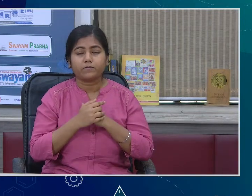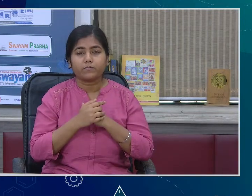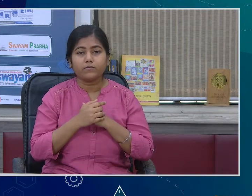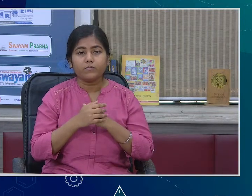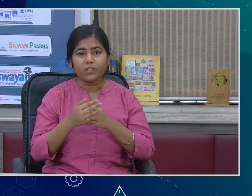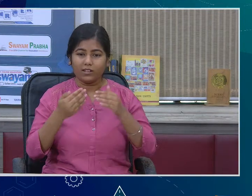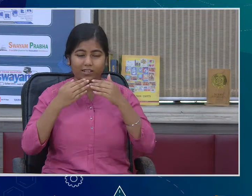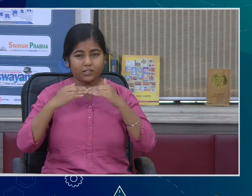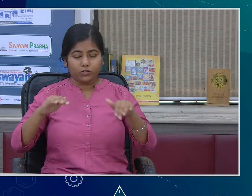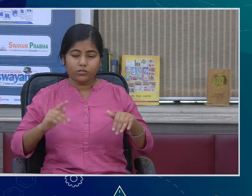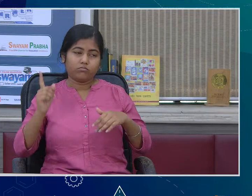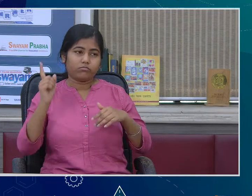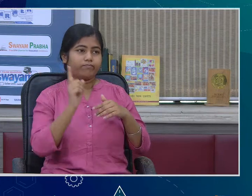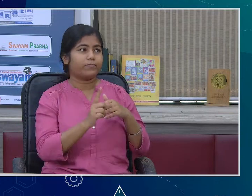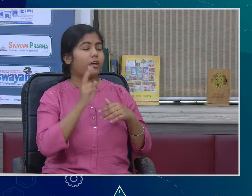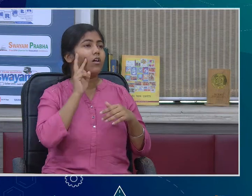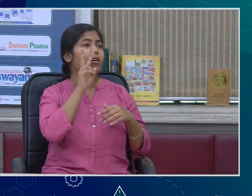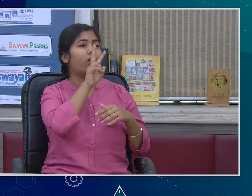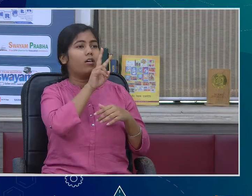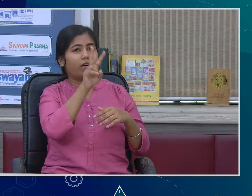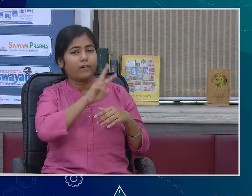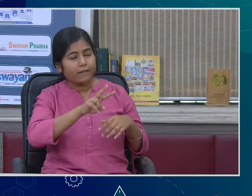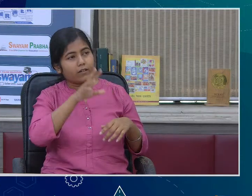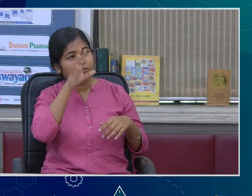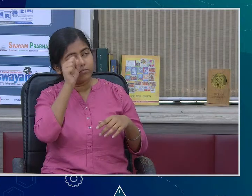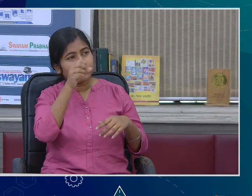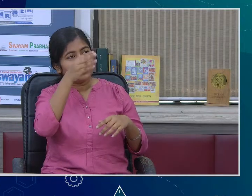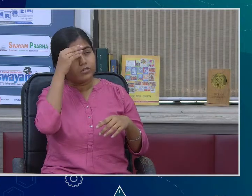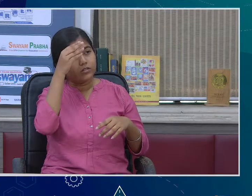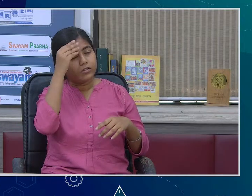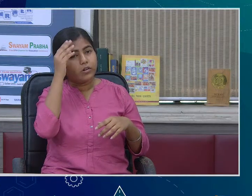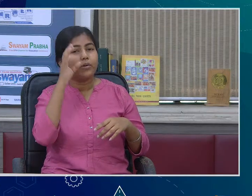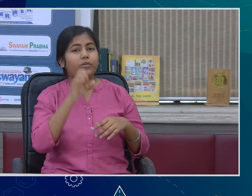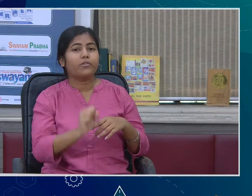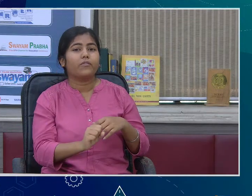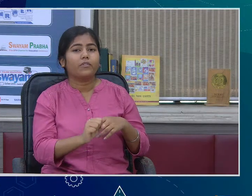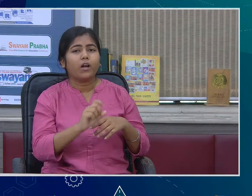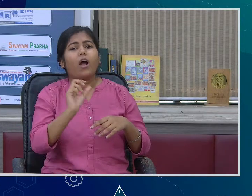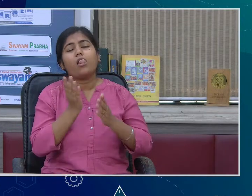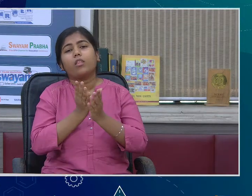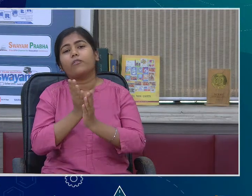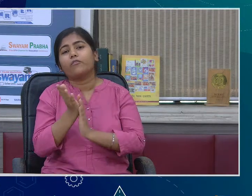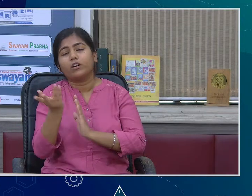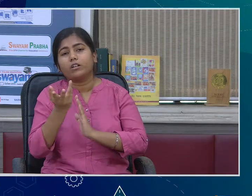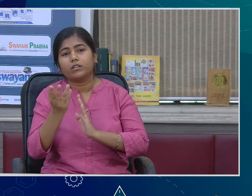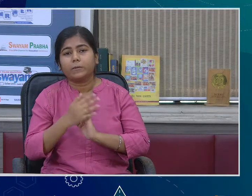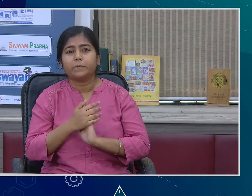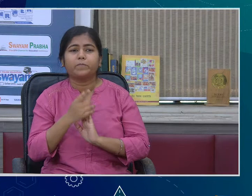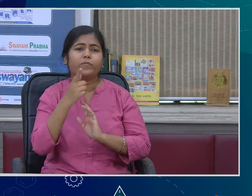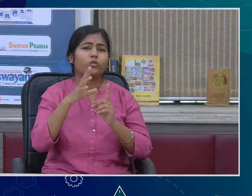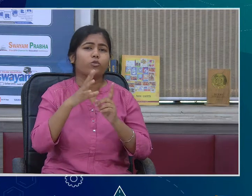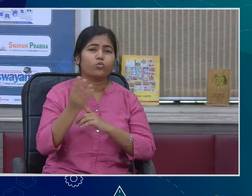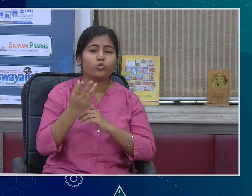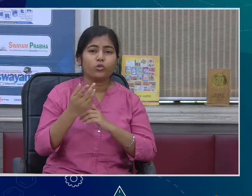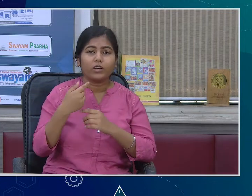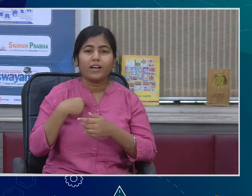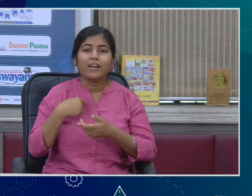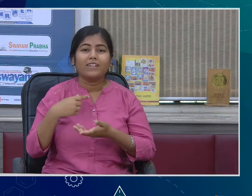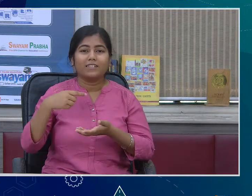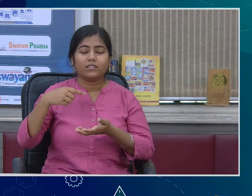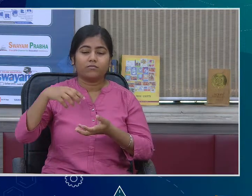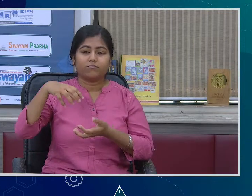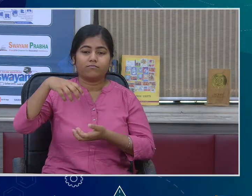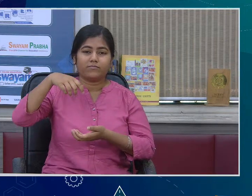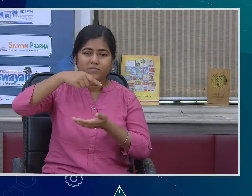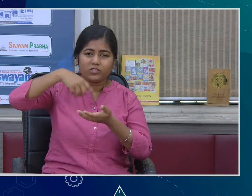will come up and try to memorize from there. And another way of doing is, what you can do is you put a jar in a